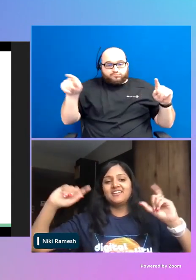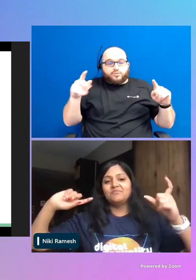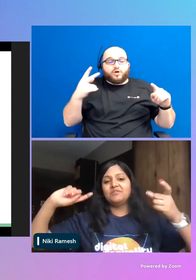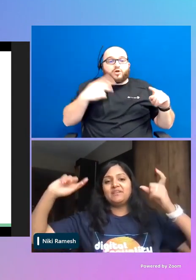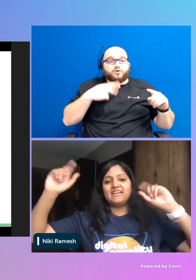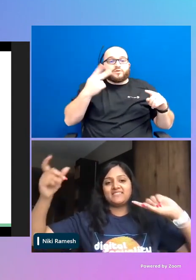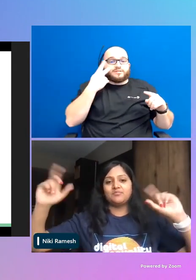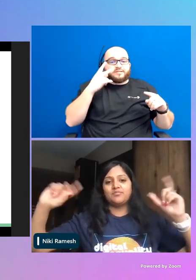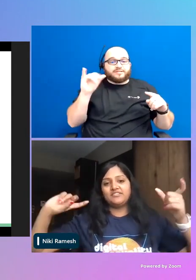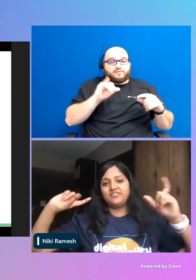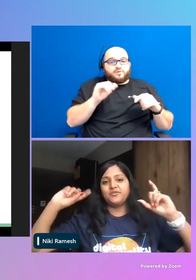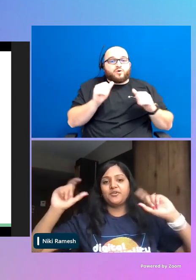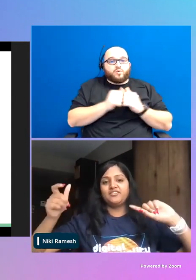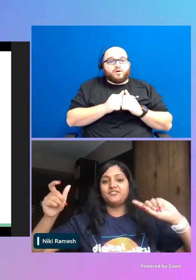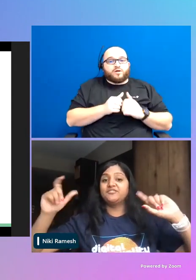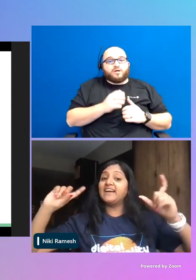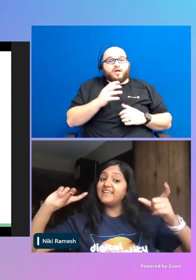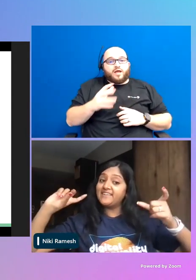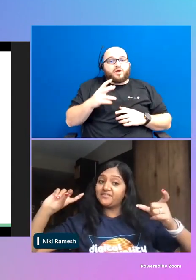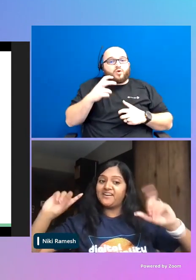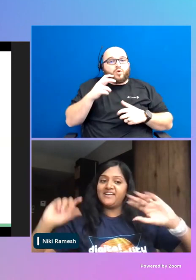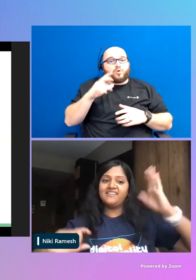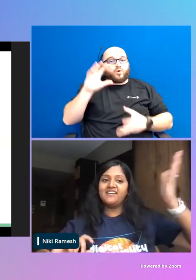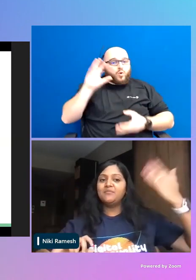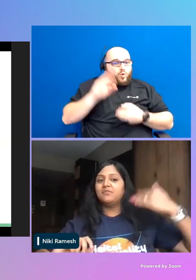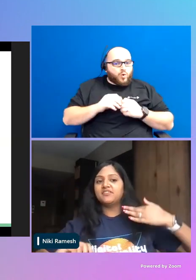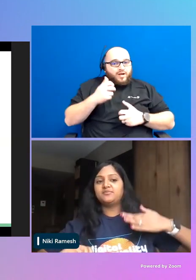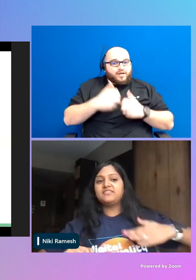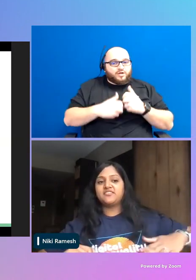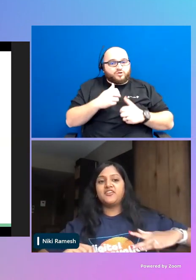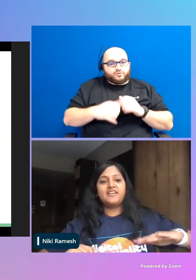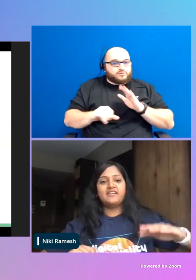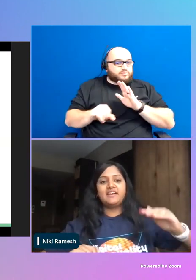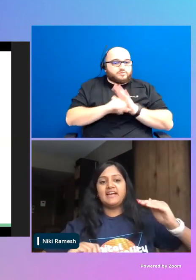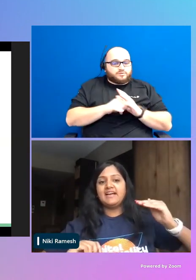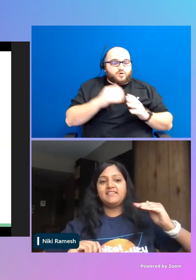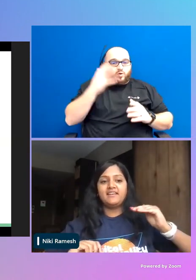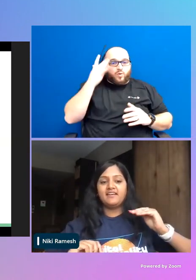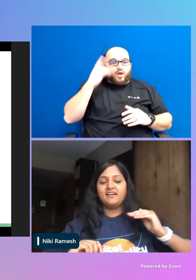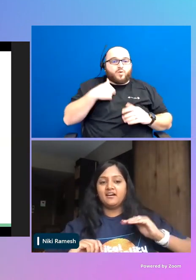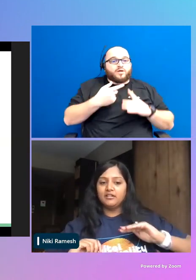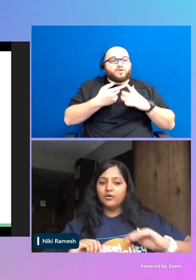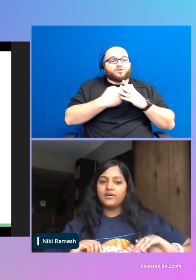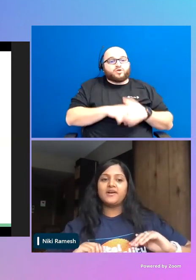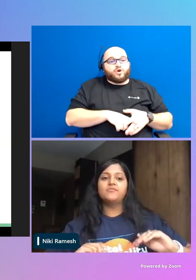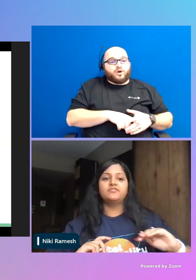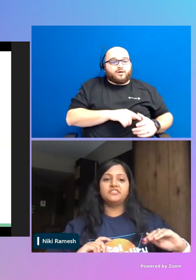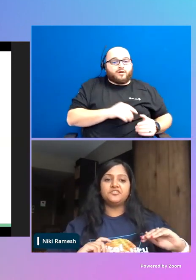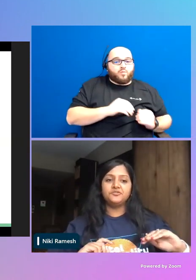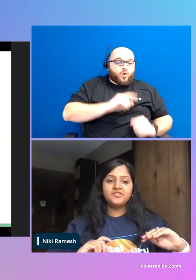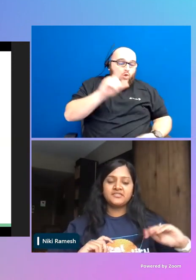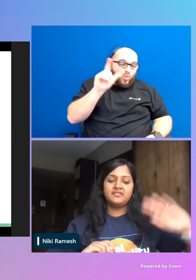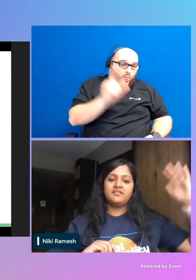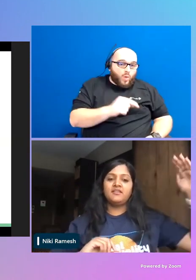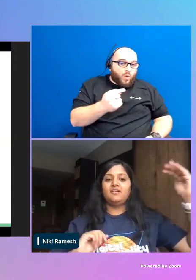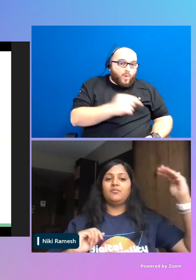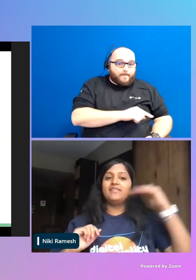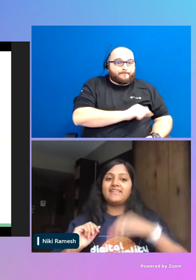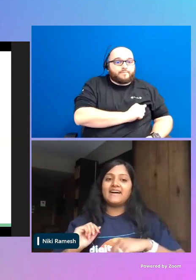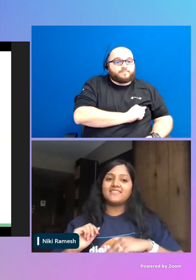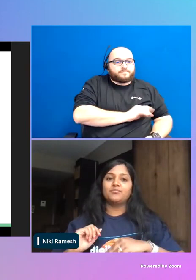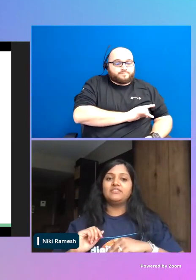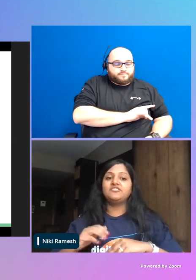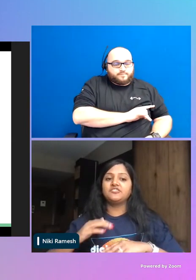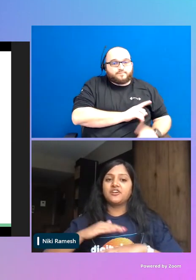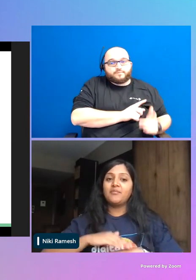correlation between task completion and total issues identified because we started at a lower number of issues. When